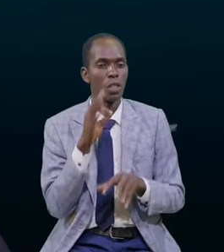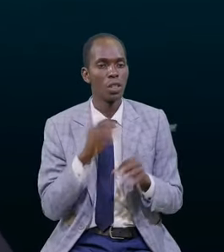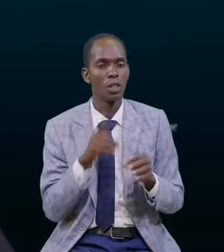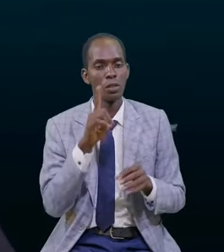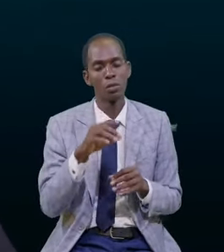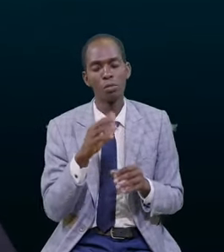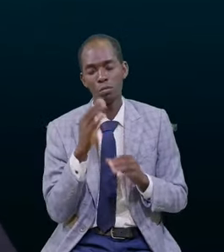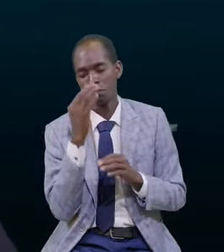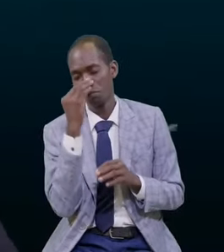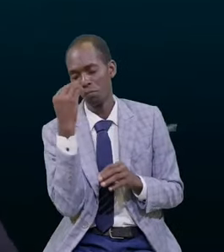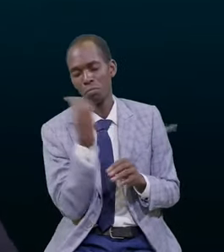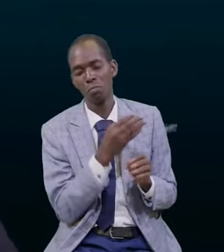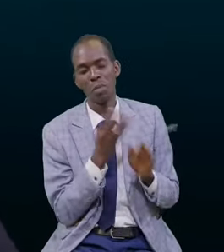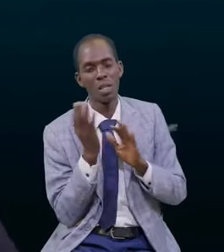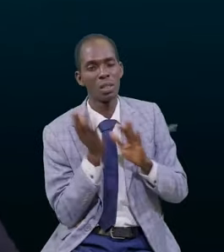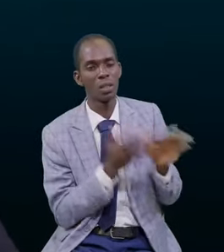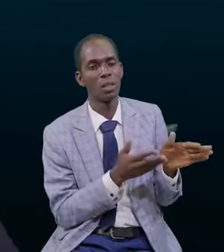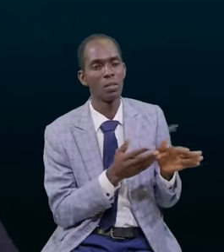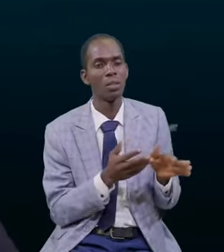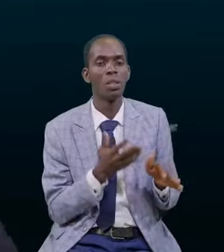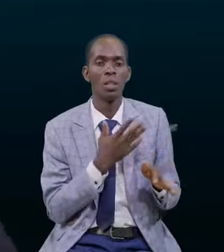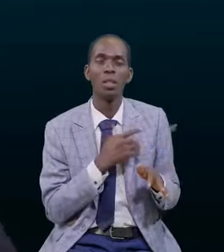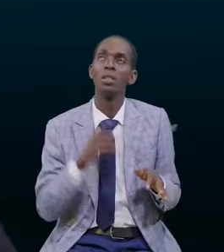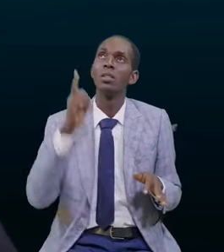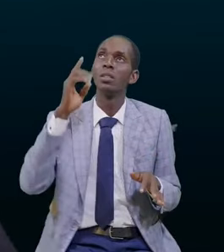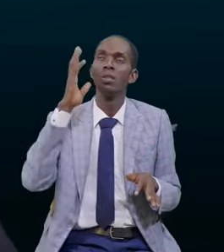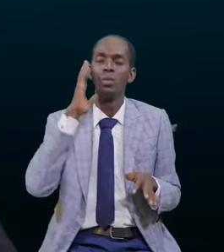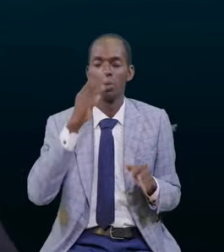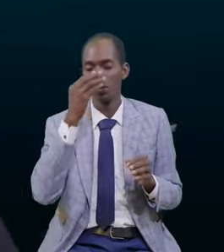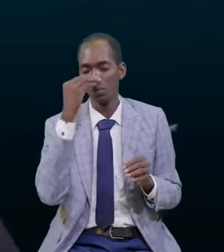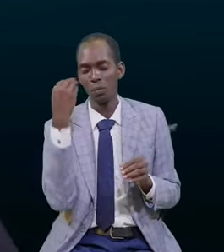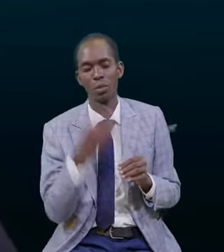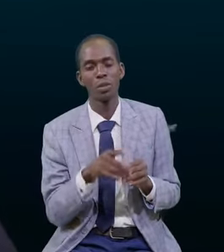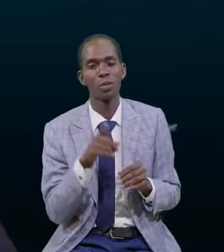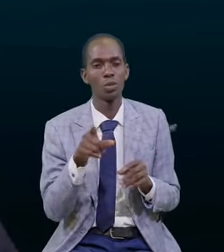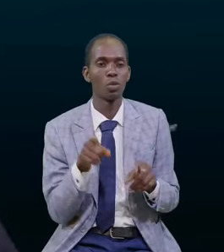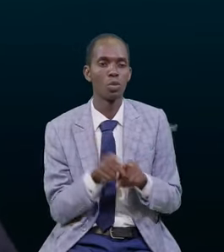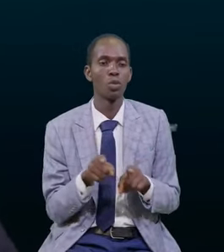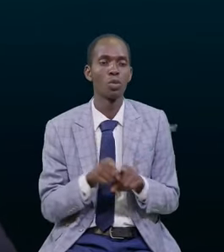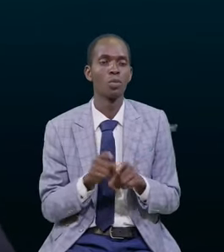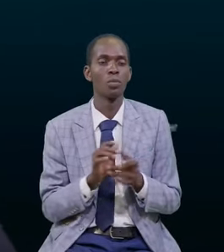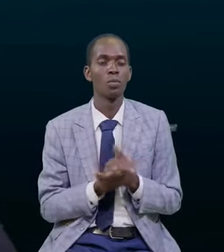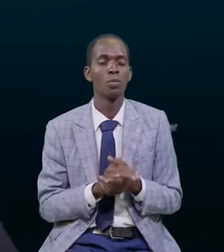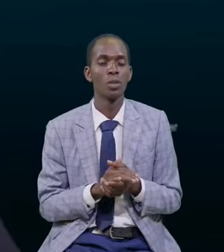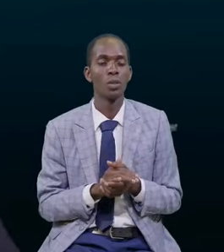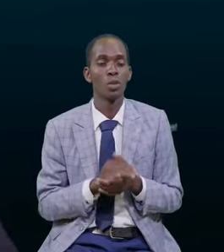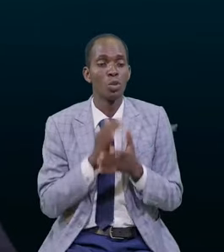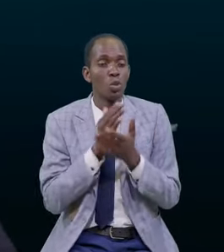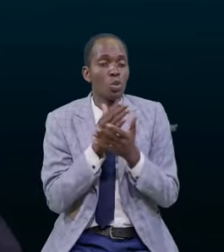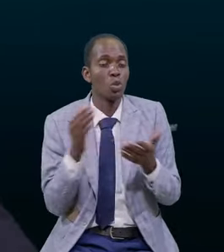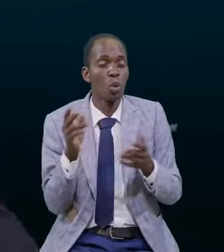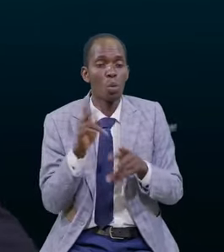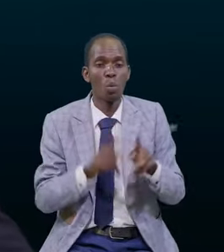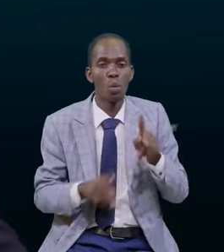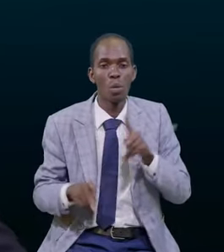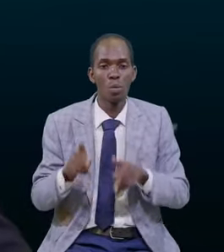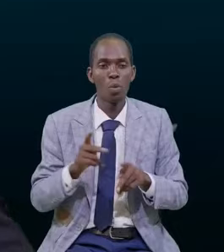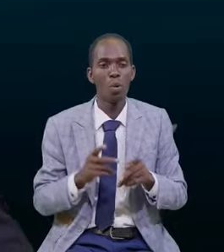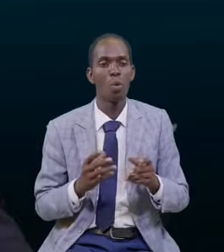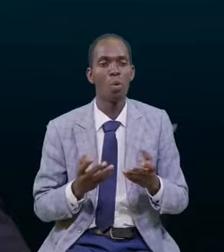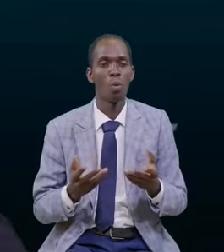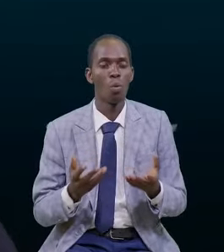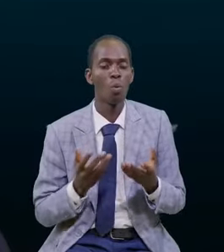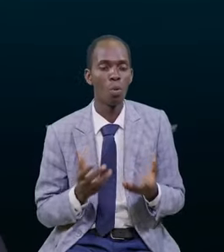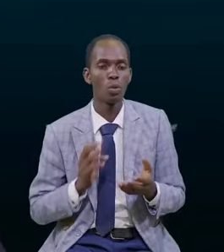forsaken and I will show you a man that forsook God that is how it works but some people want us to believe oh no we can forsake God it will still be